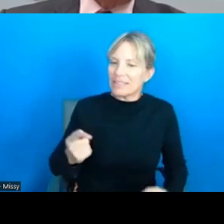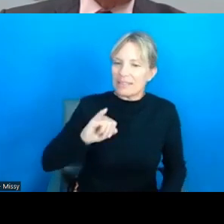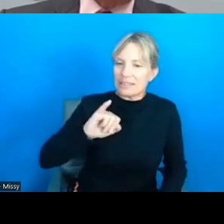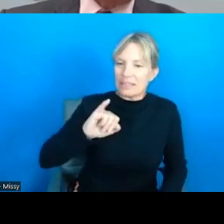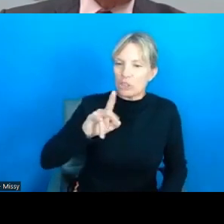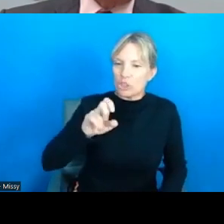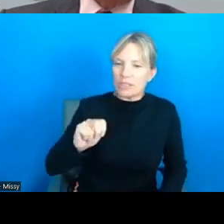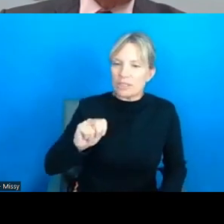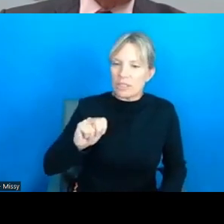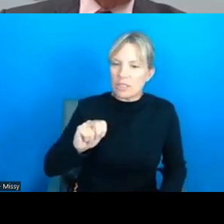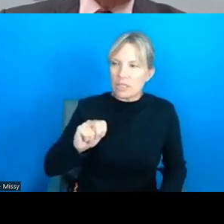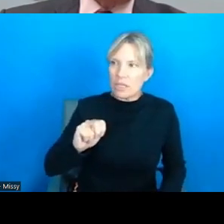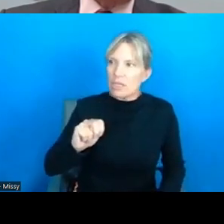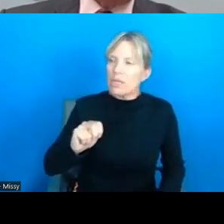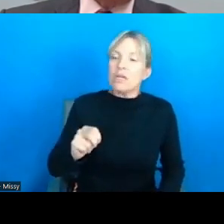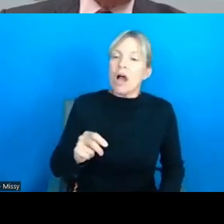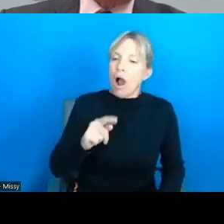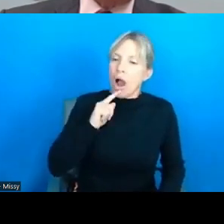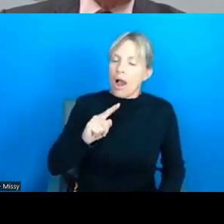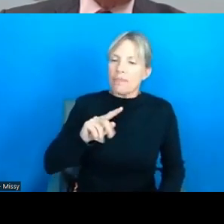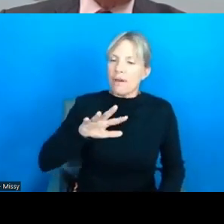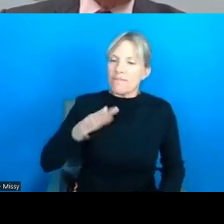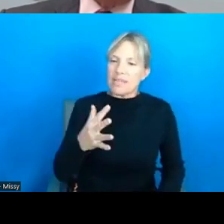called us on the 5th anniversary of the ADA